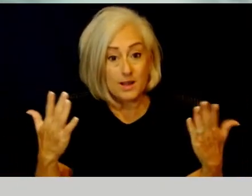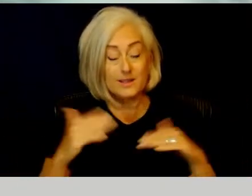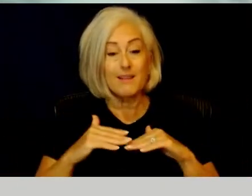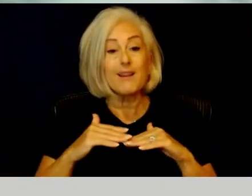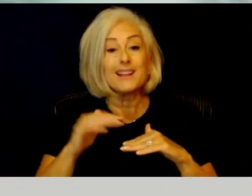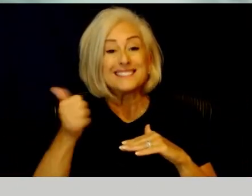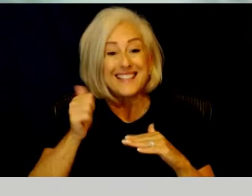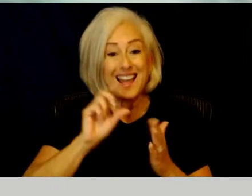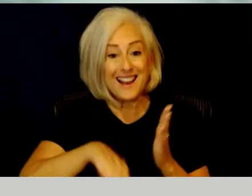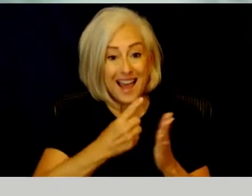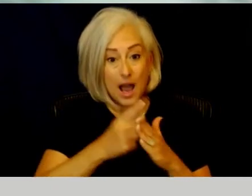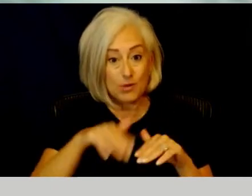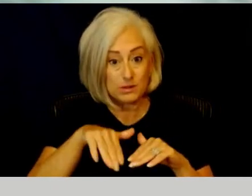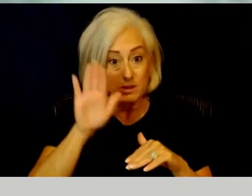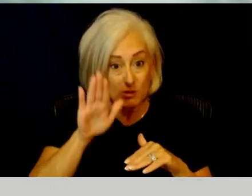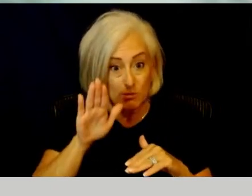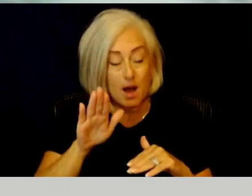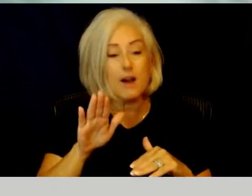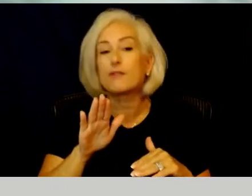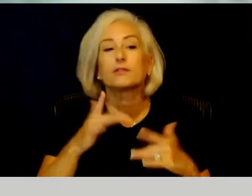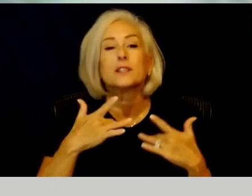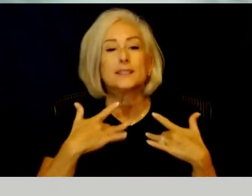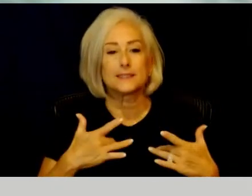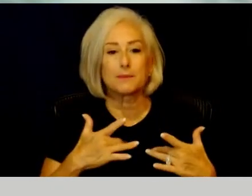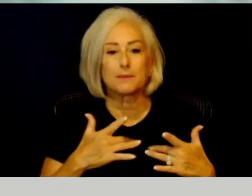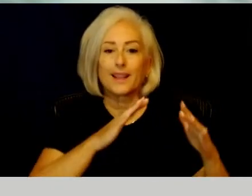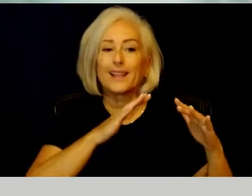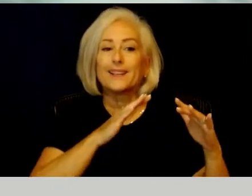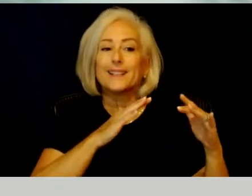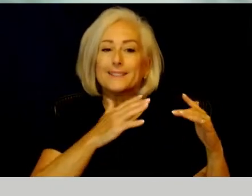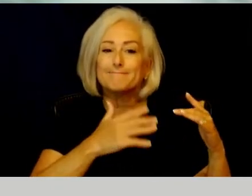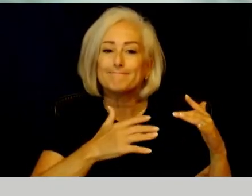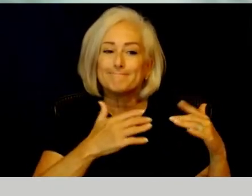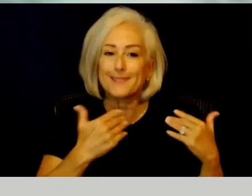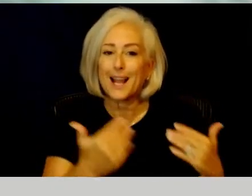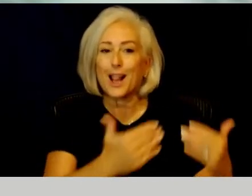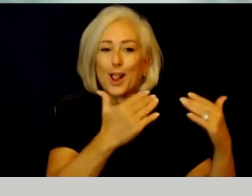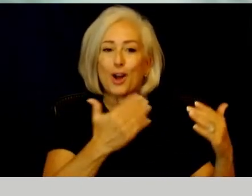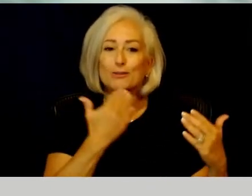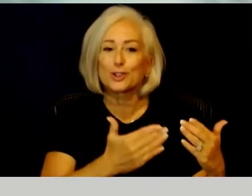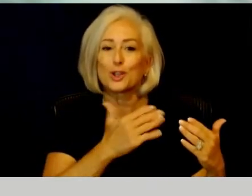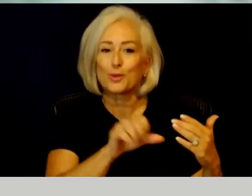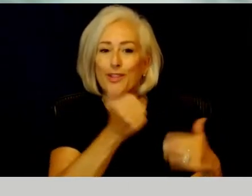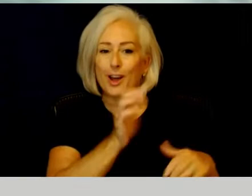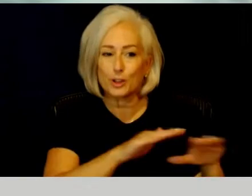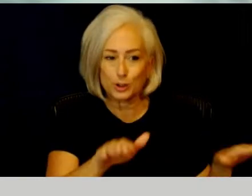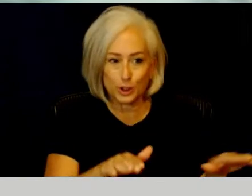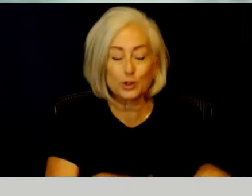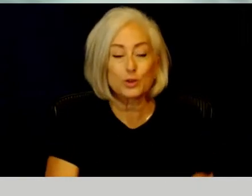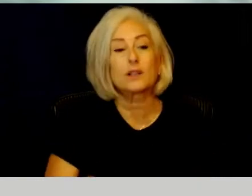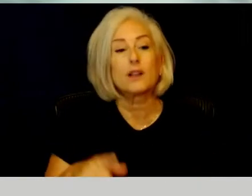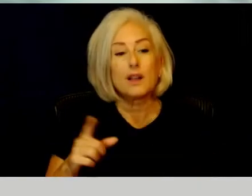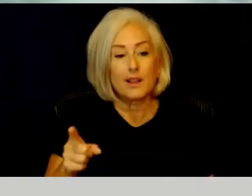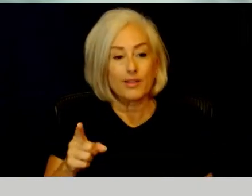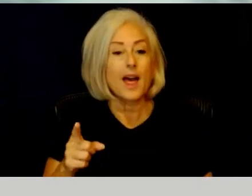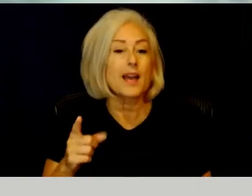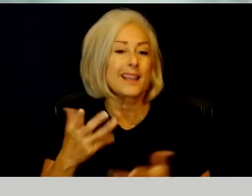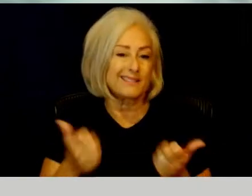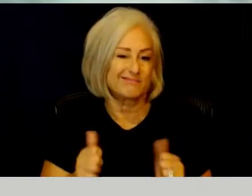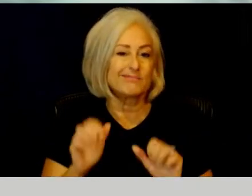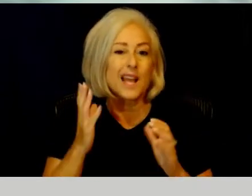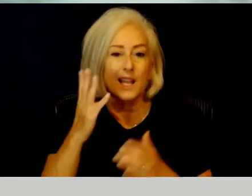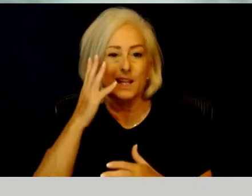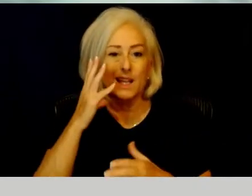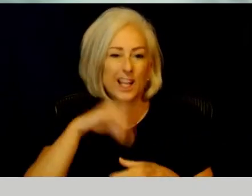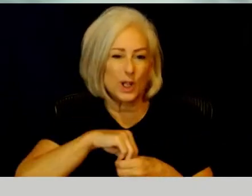get about 10 to 13 hours of sleep, but that, of course, also can include include those naps that those young kiddos need throughout